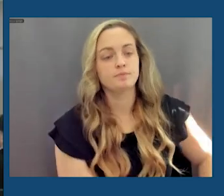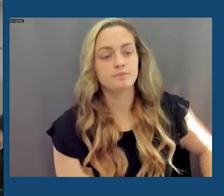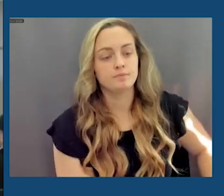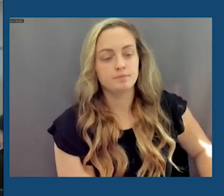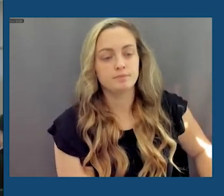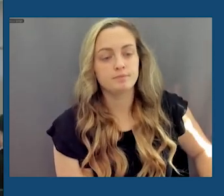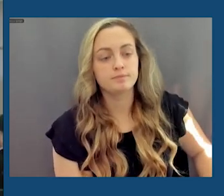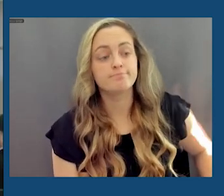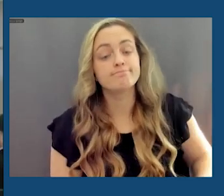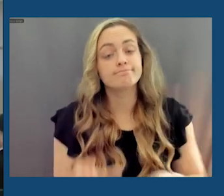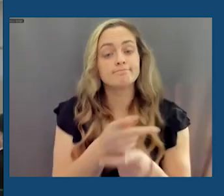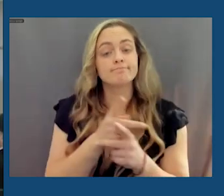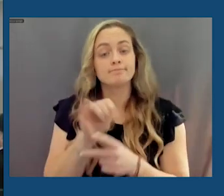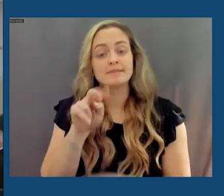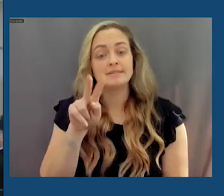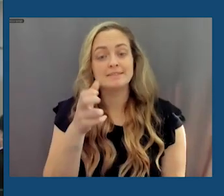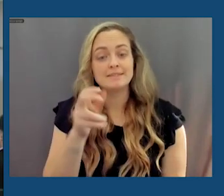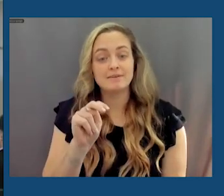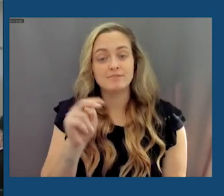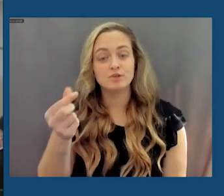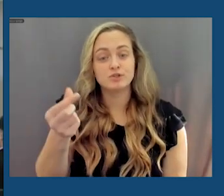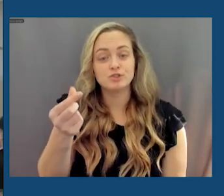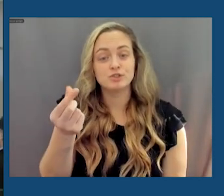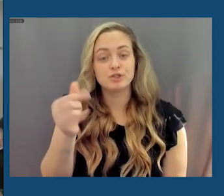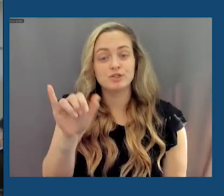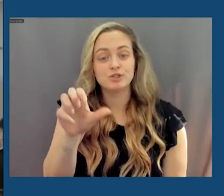Superintendent Stephen G. James.